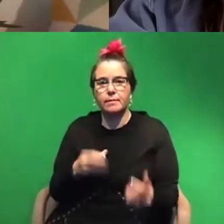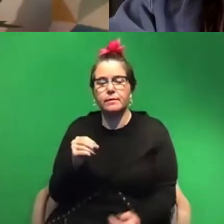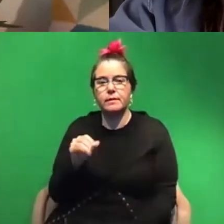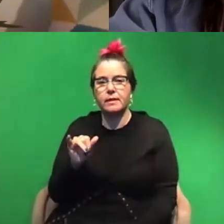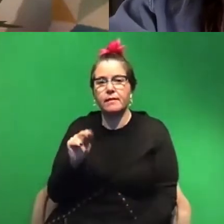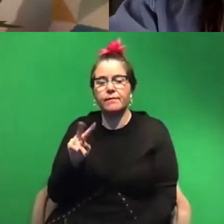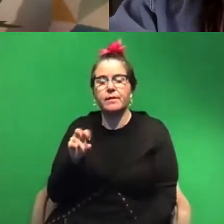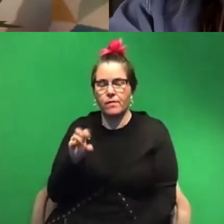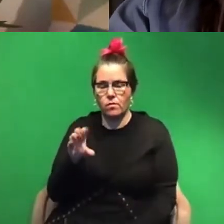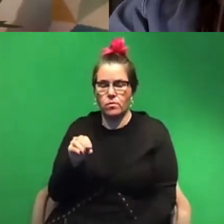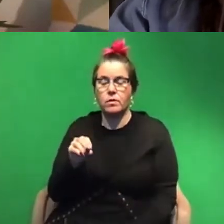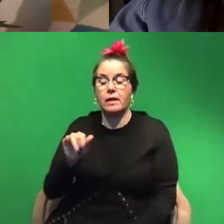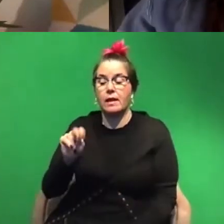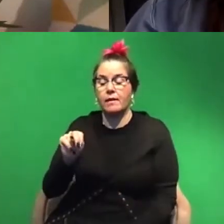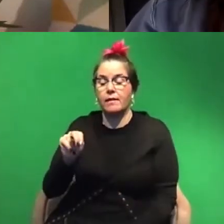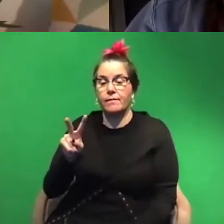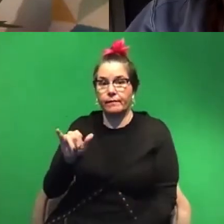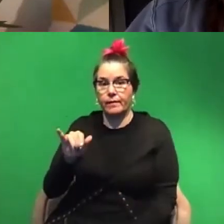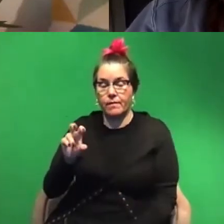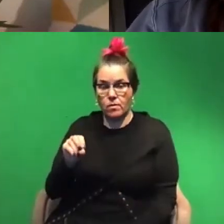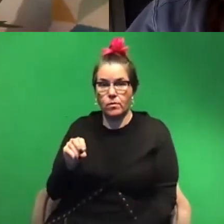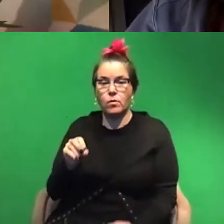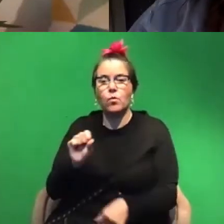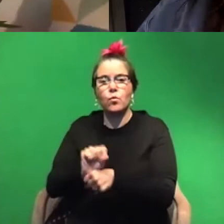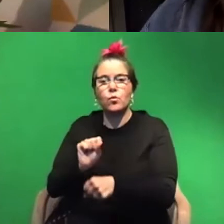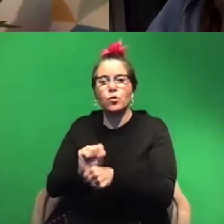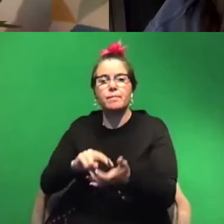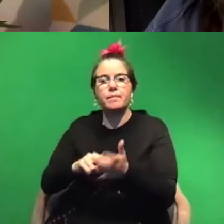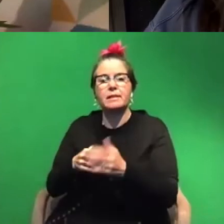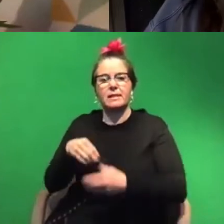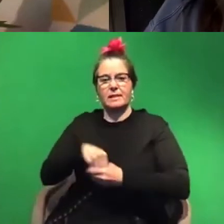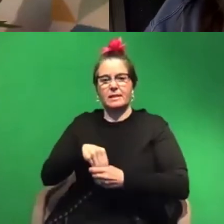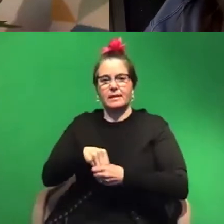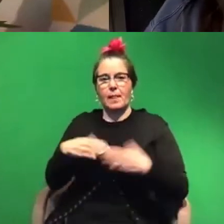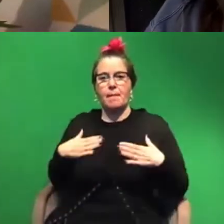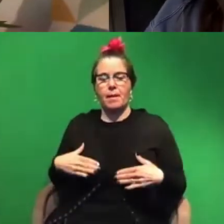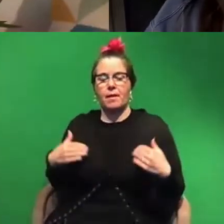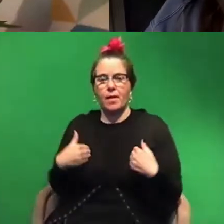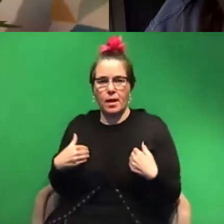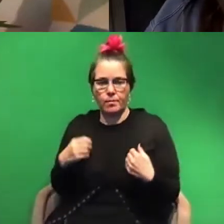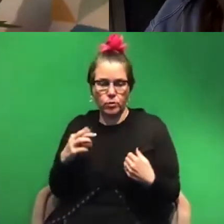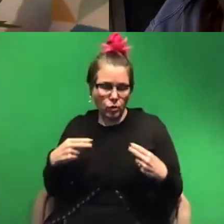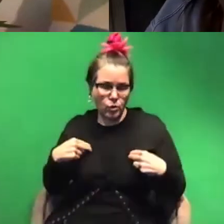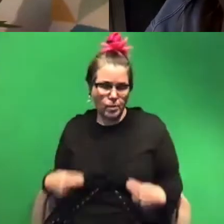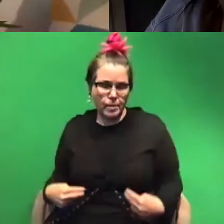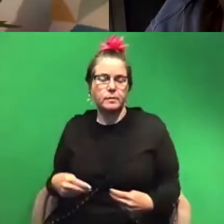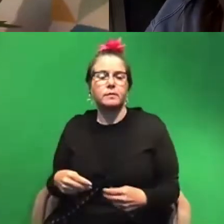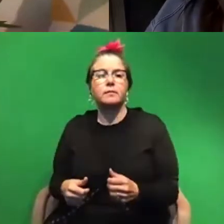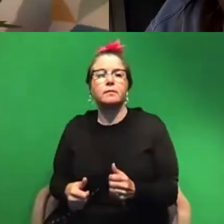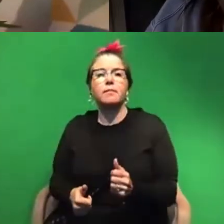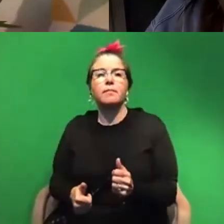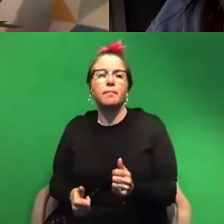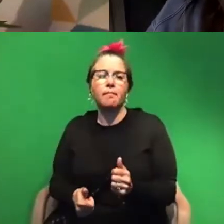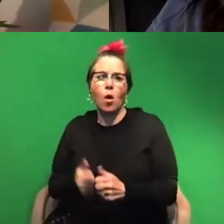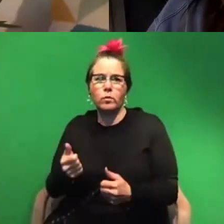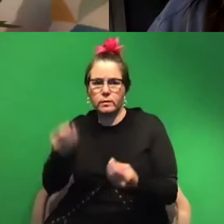So in vivo work, or work done inside the body of animals or humans, is most informative because